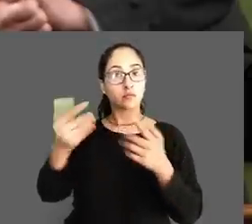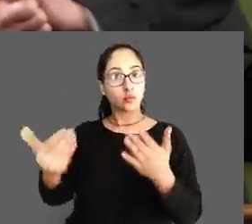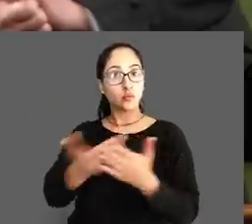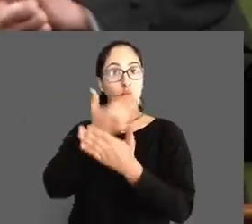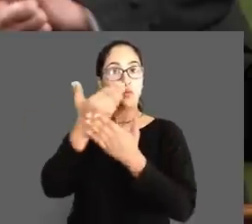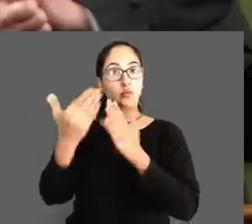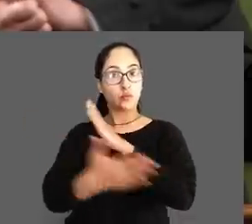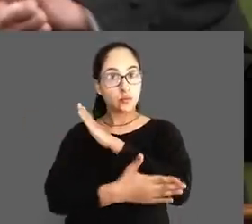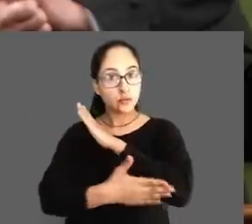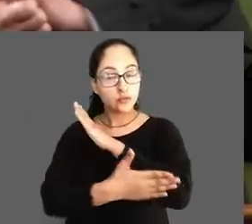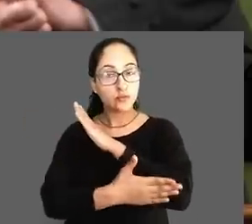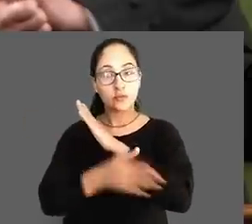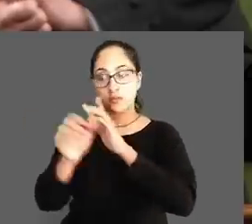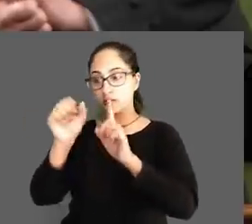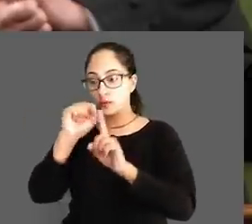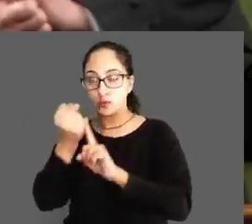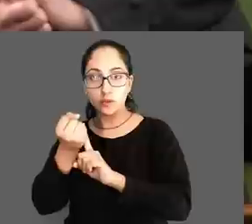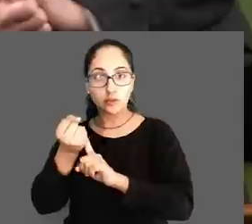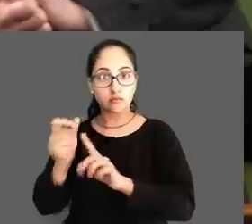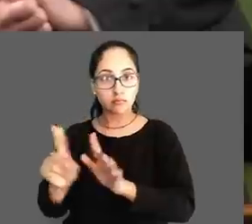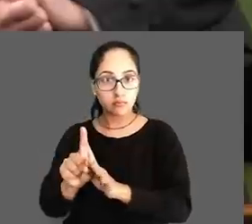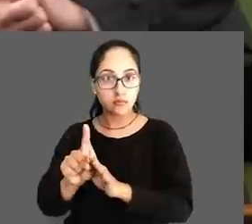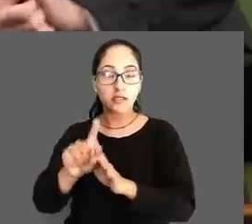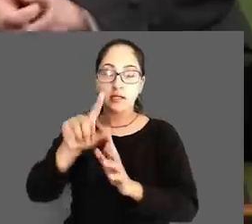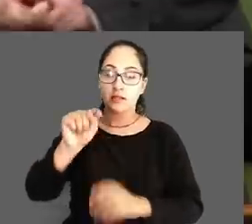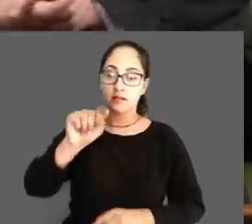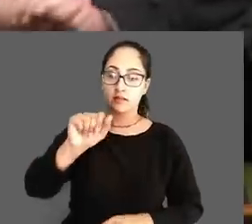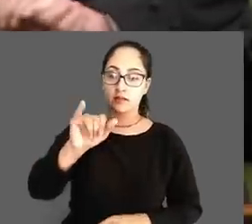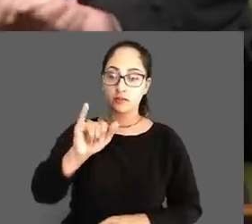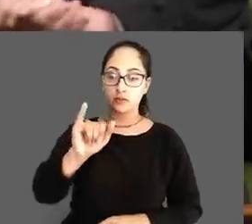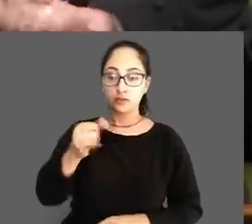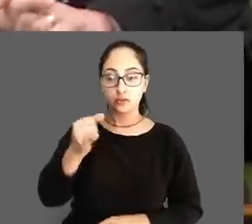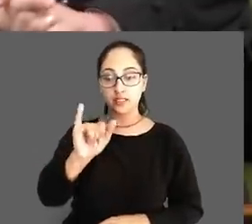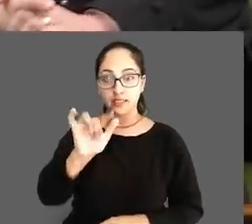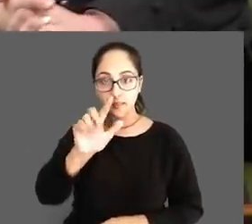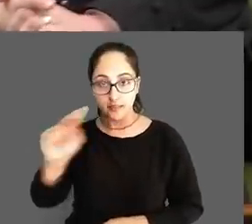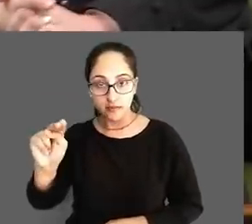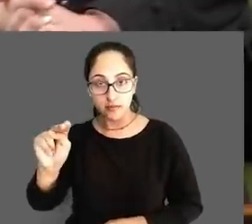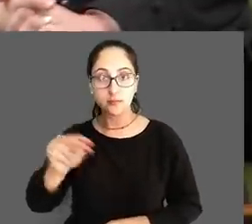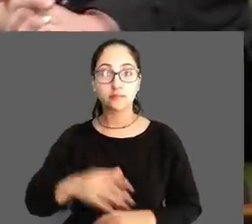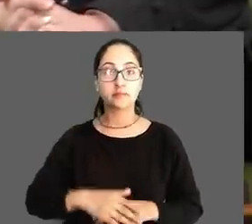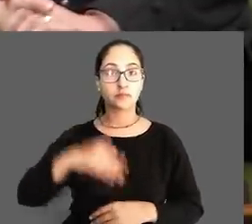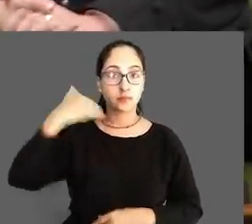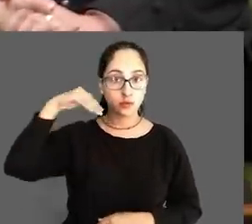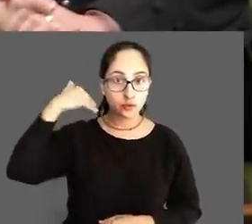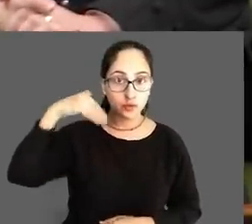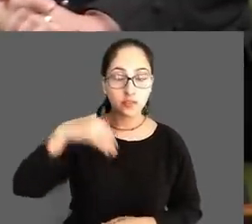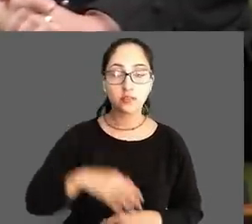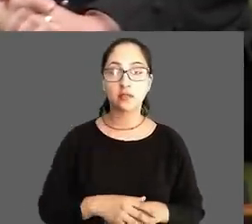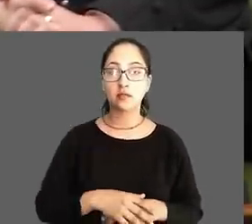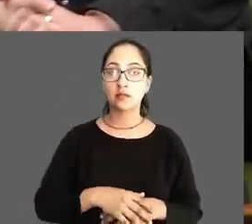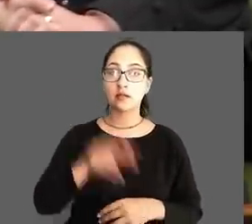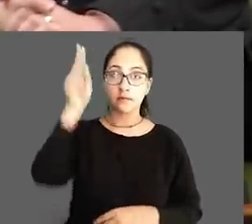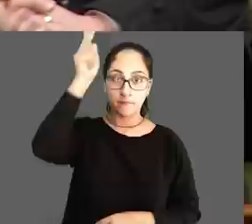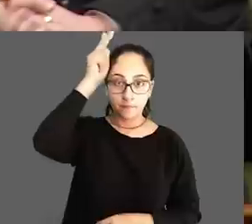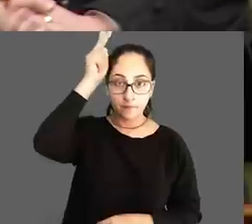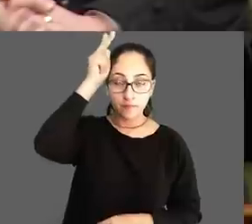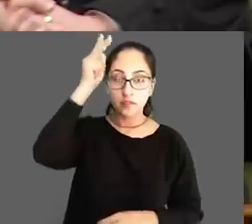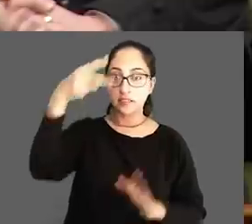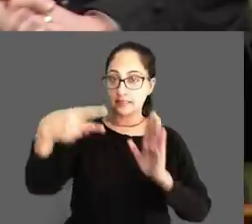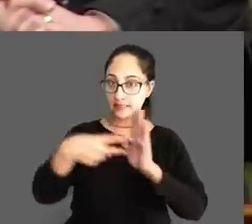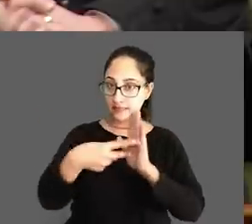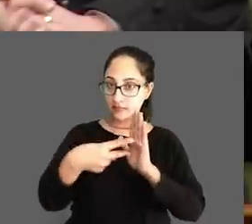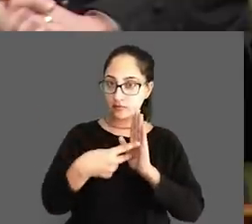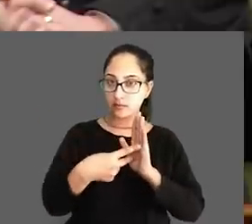conflicts in Afghanistan and in Syria. But through all of these experiences, the Ismaili peoples